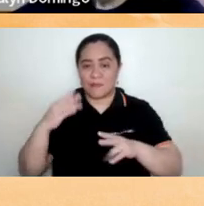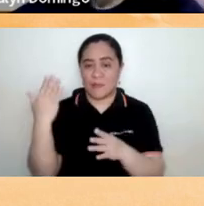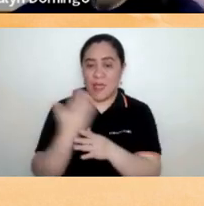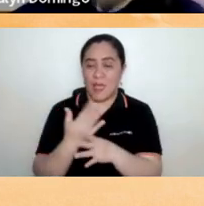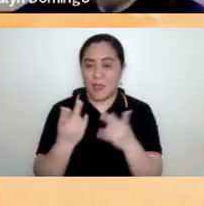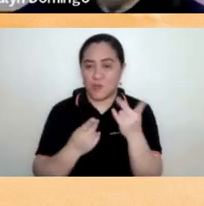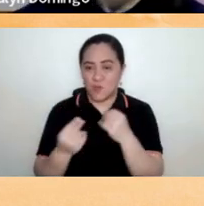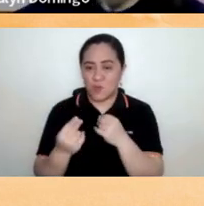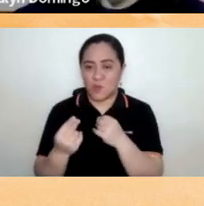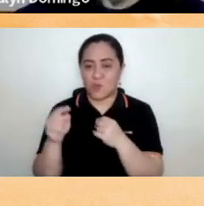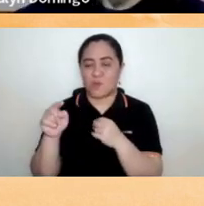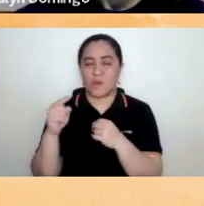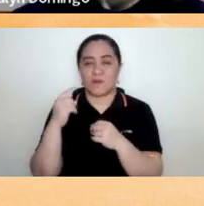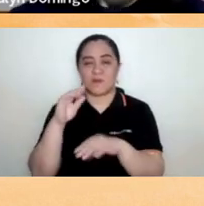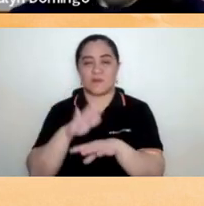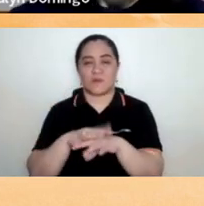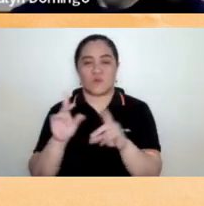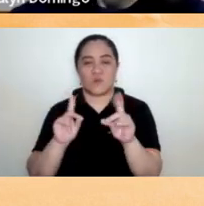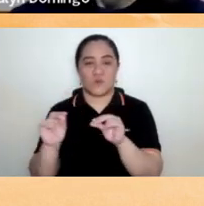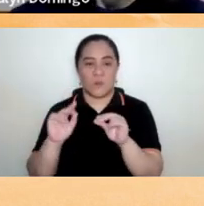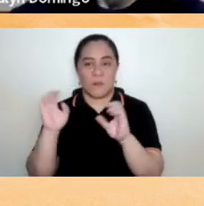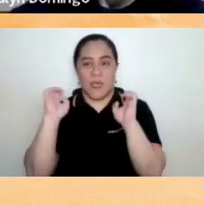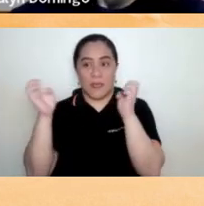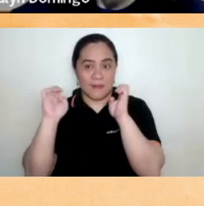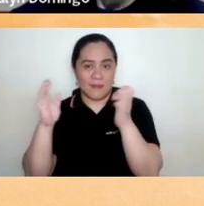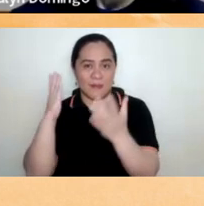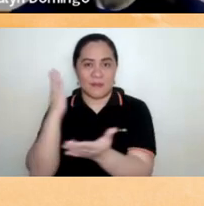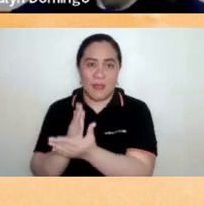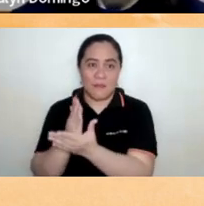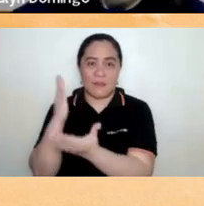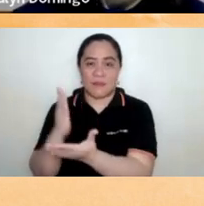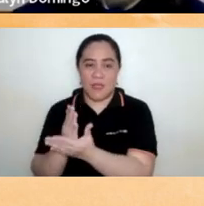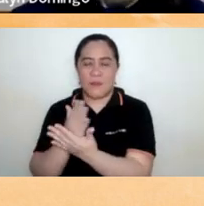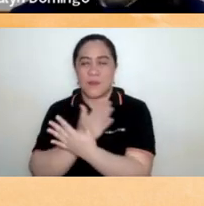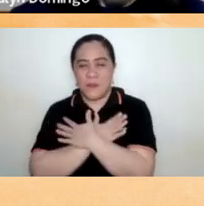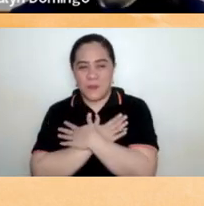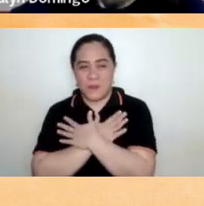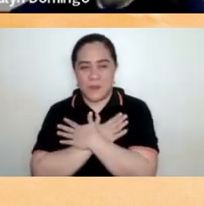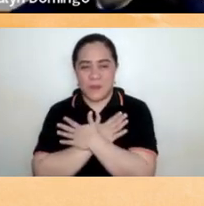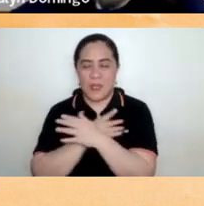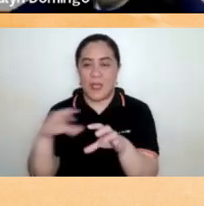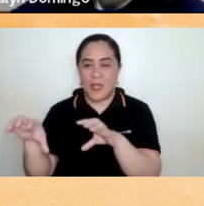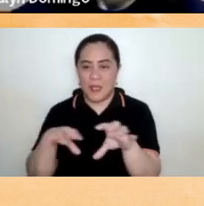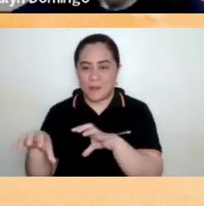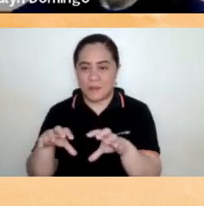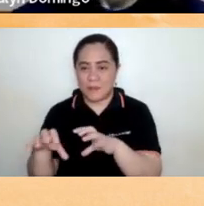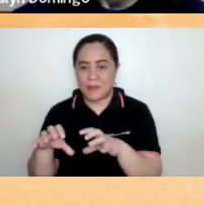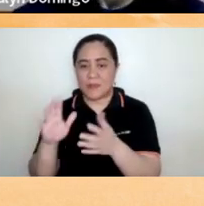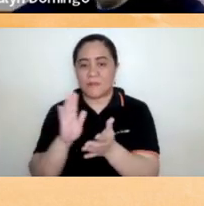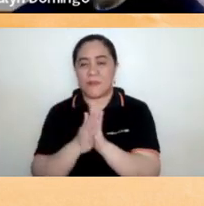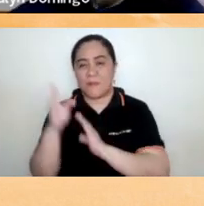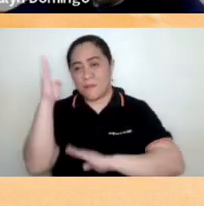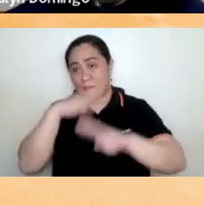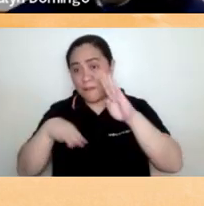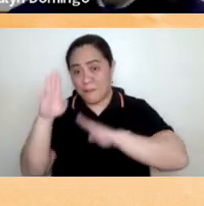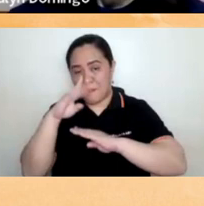stops exercising, or stops uh, doing relaxation activities, or starts having problem with